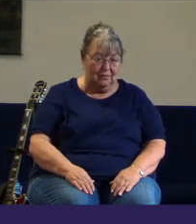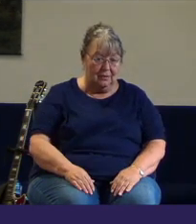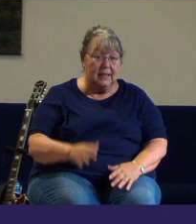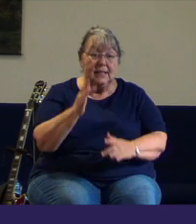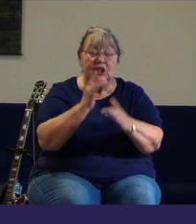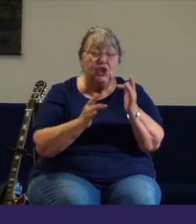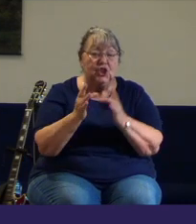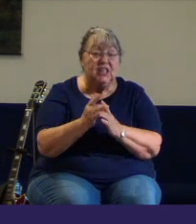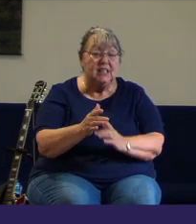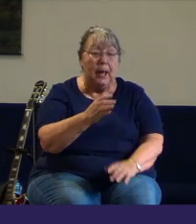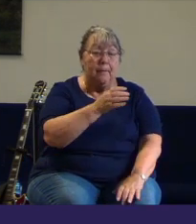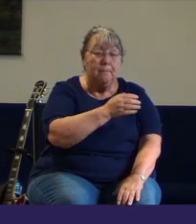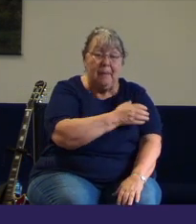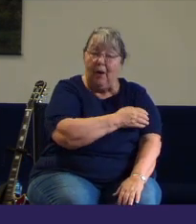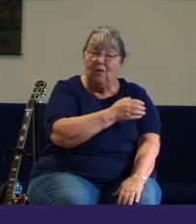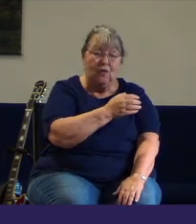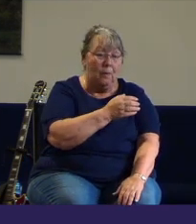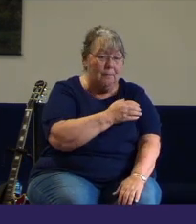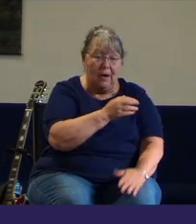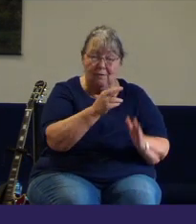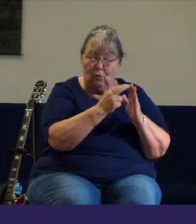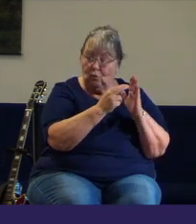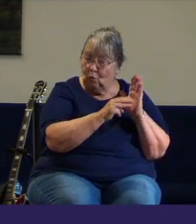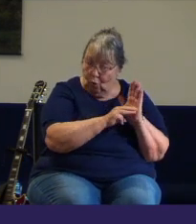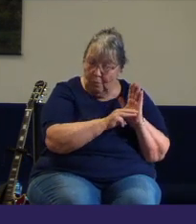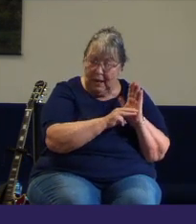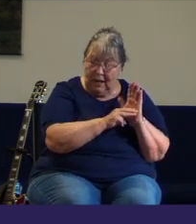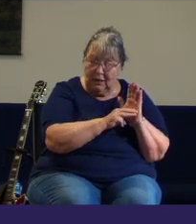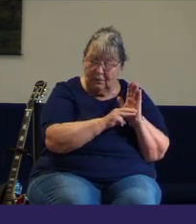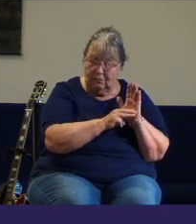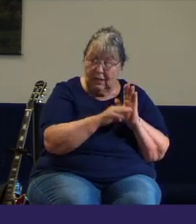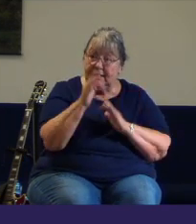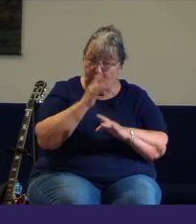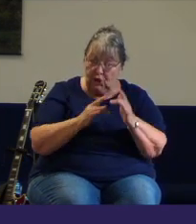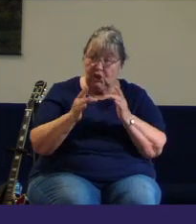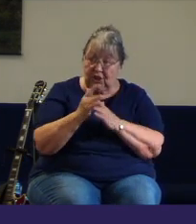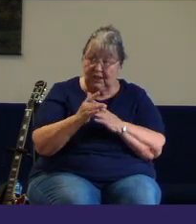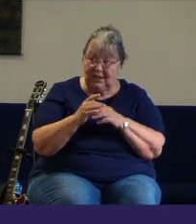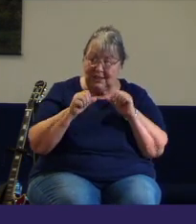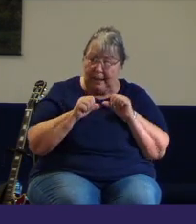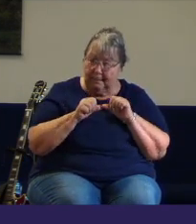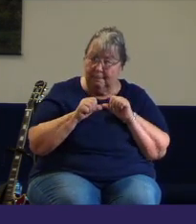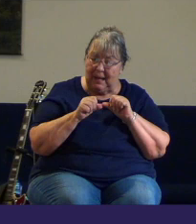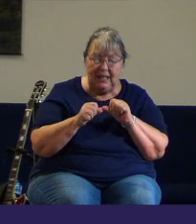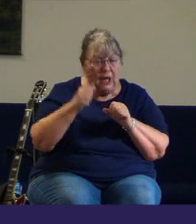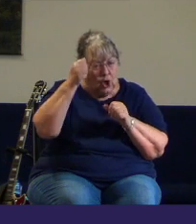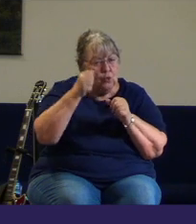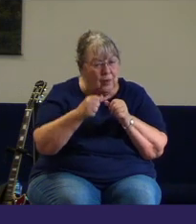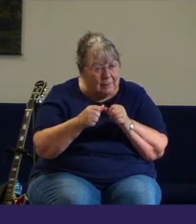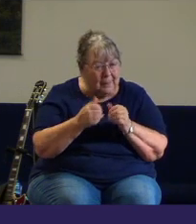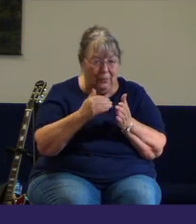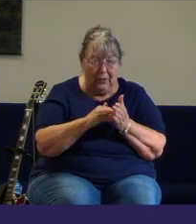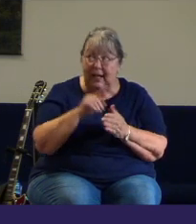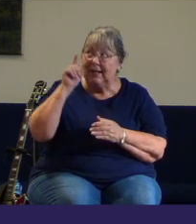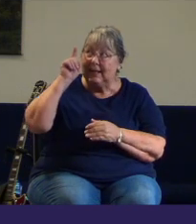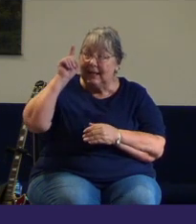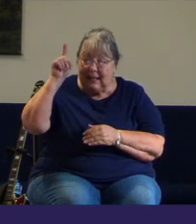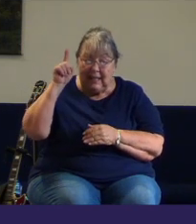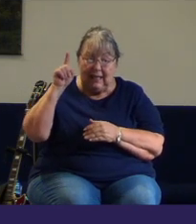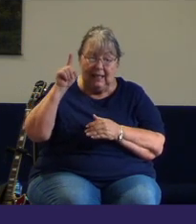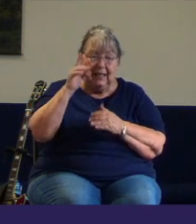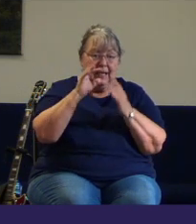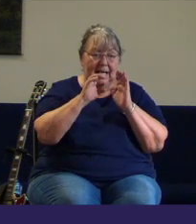powerful, powerful role model, right? Jesus maintained, right? He maintained, remember again, he is an example for